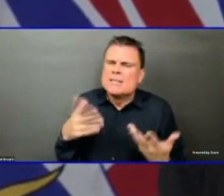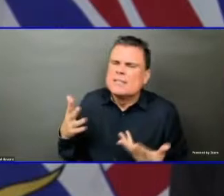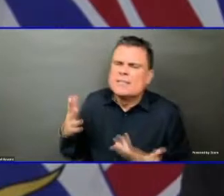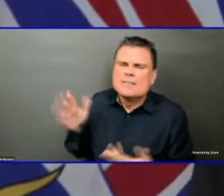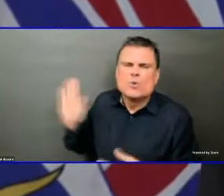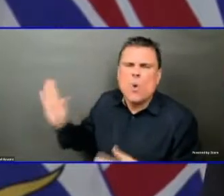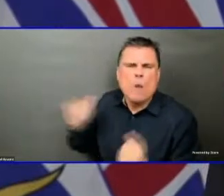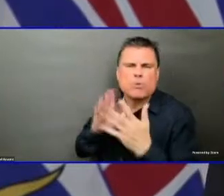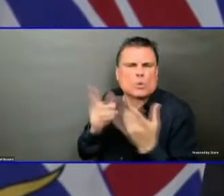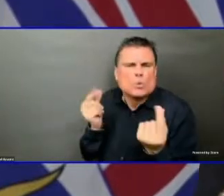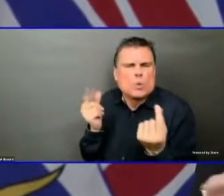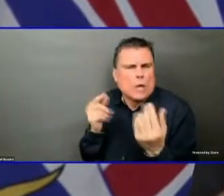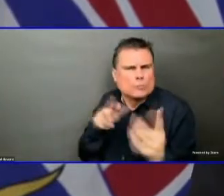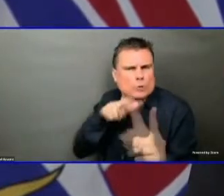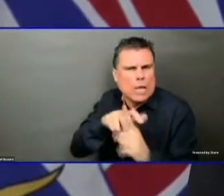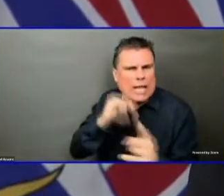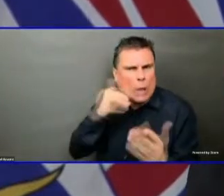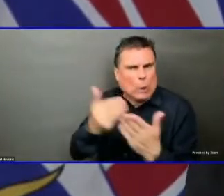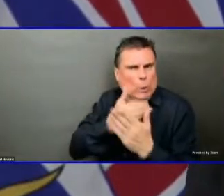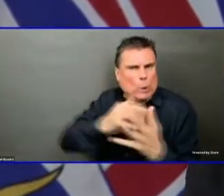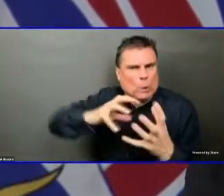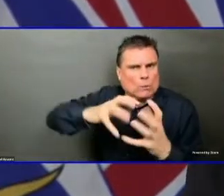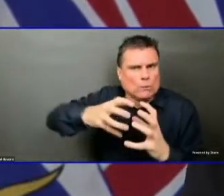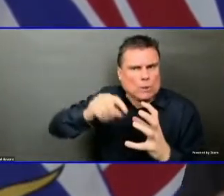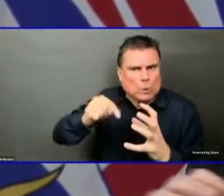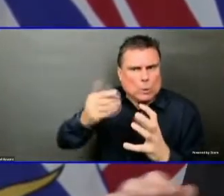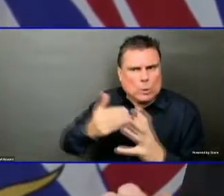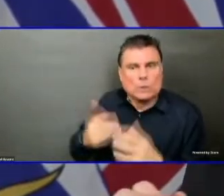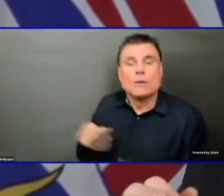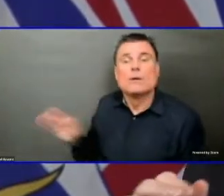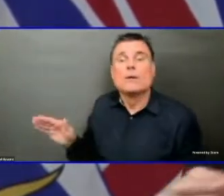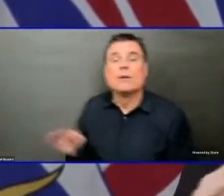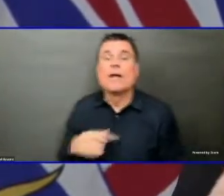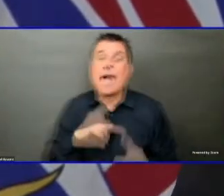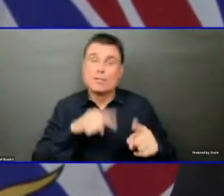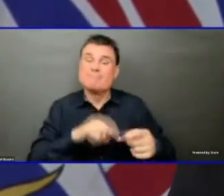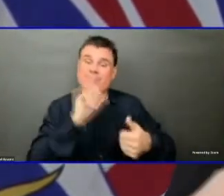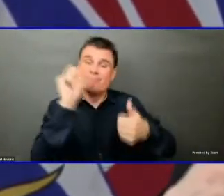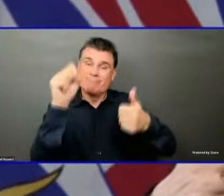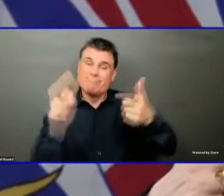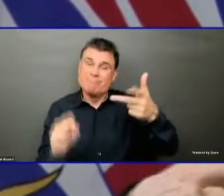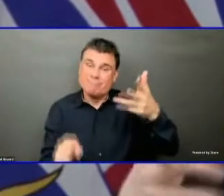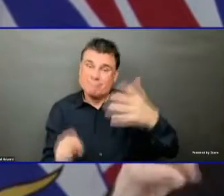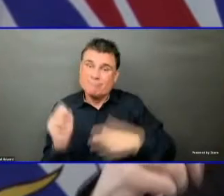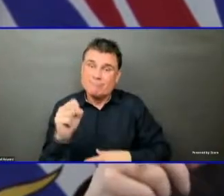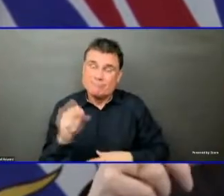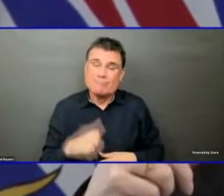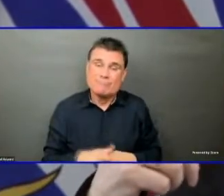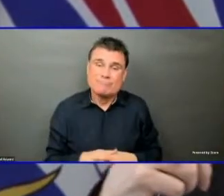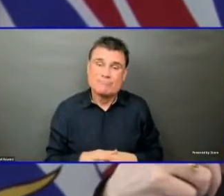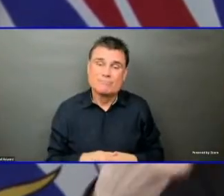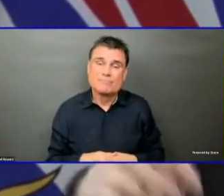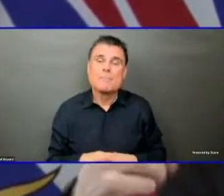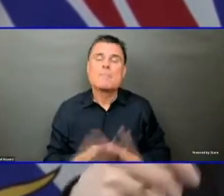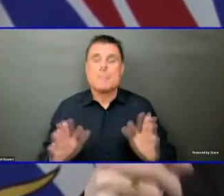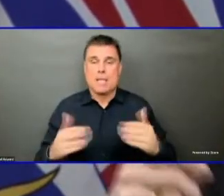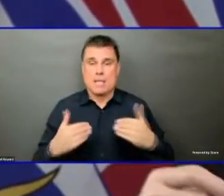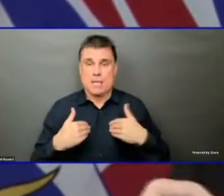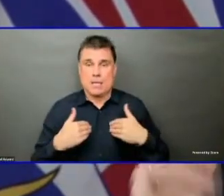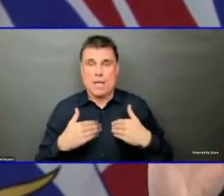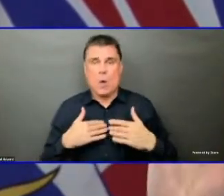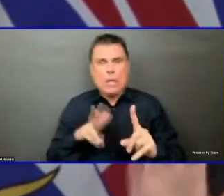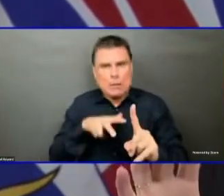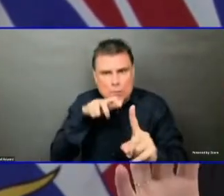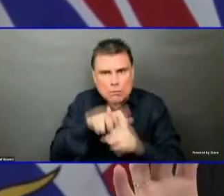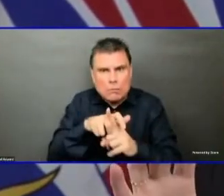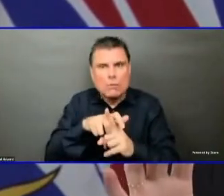three. So when I talk about surveillance, part of it is lab surveillance. So using the marker, the